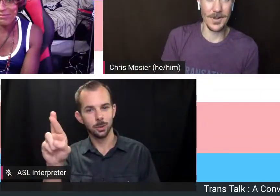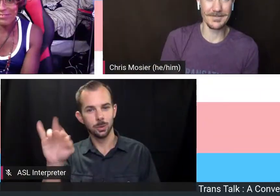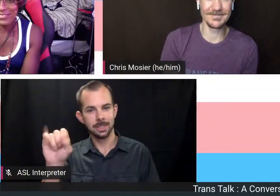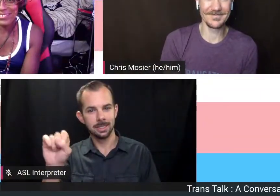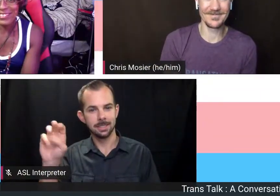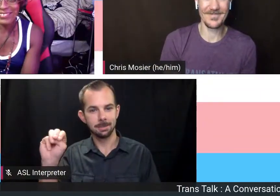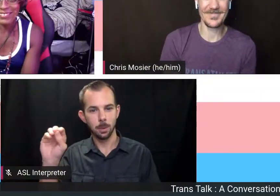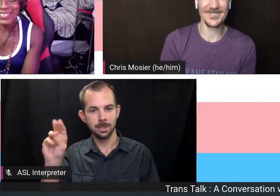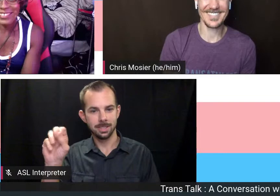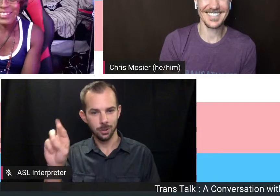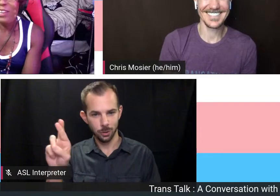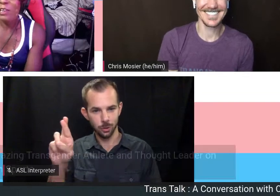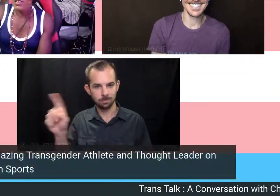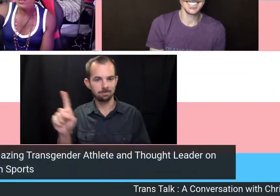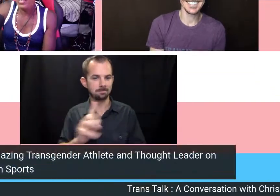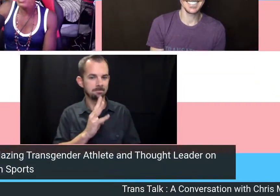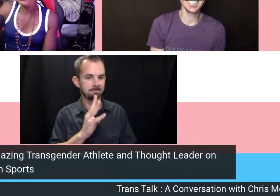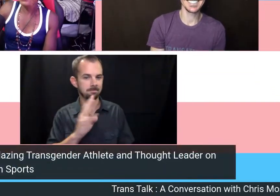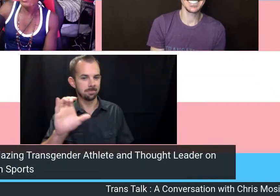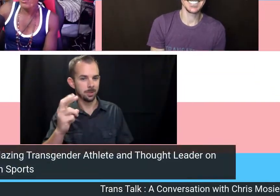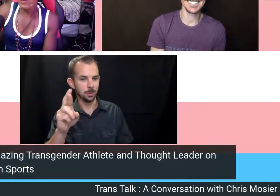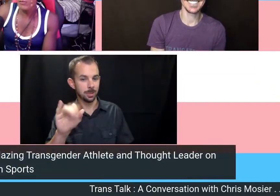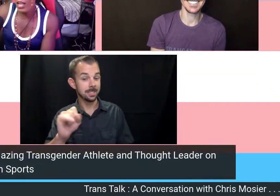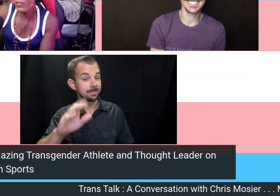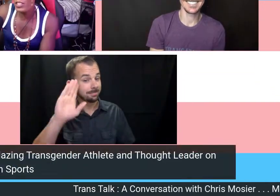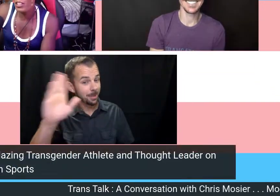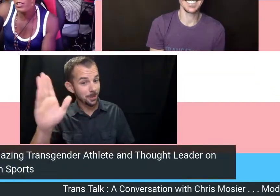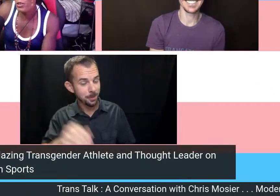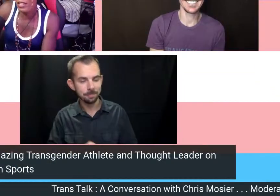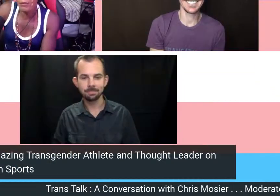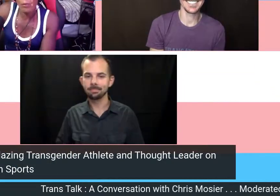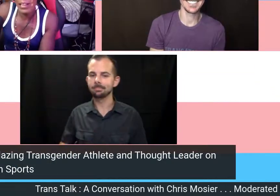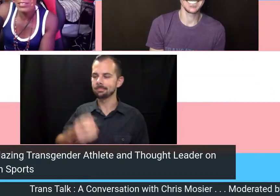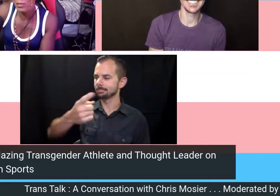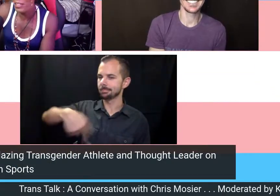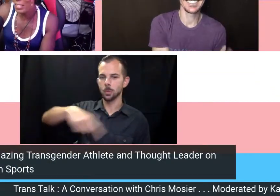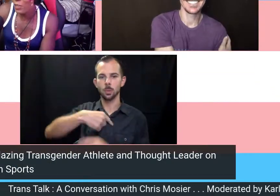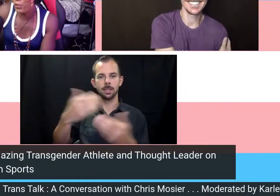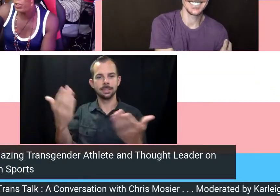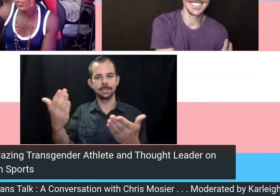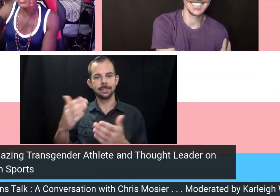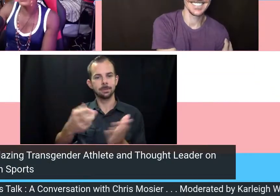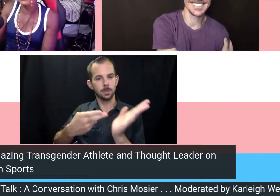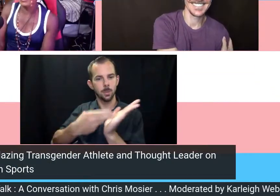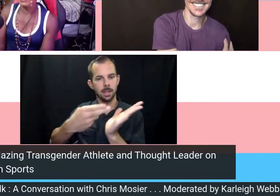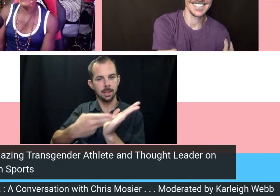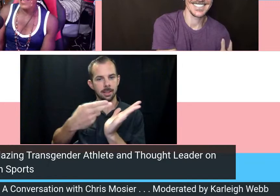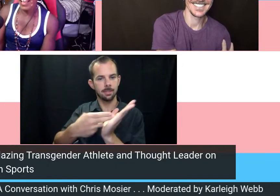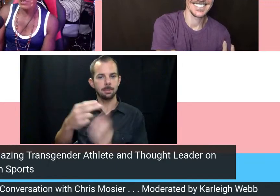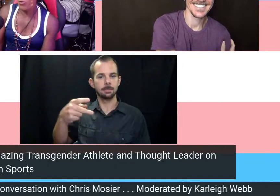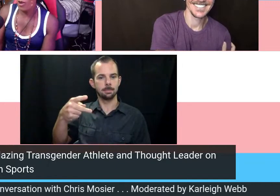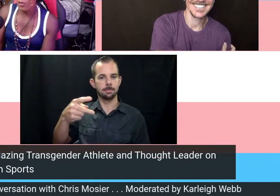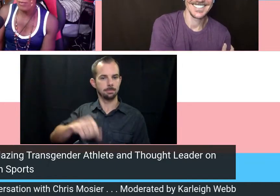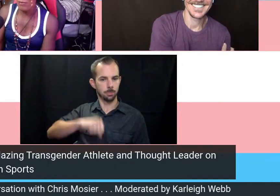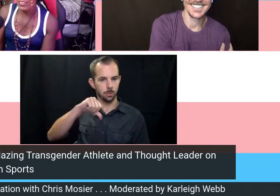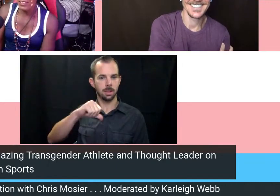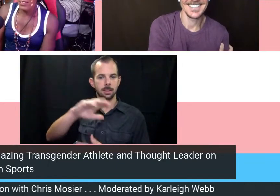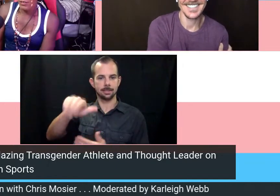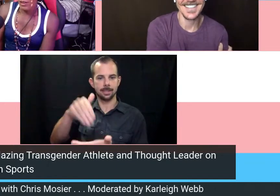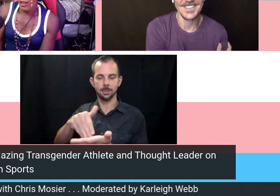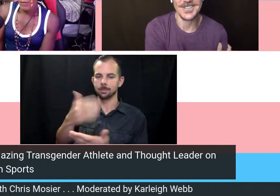Hello, everyone. Chris, from all of us at the New Haven Pride Center, thank you for joining us tonight and